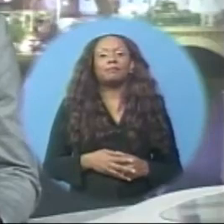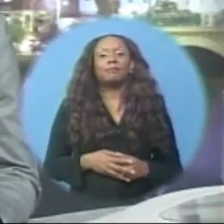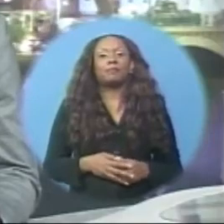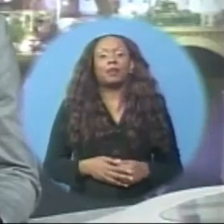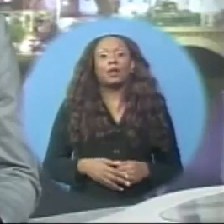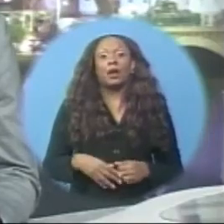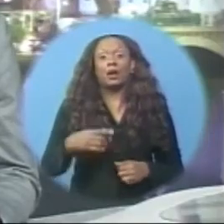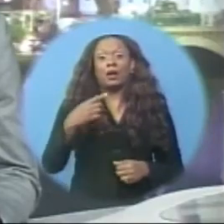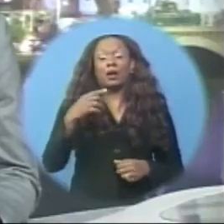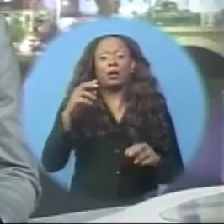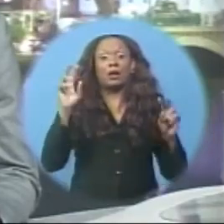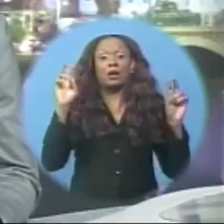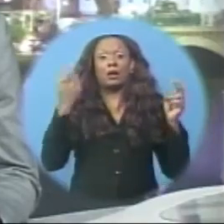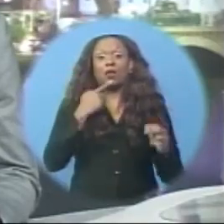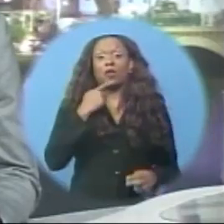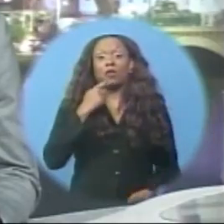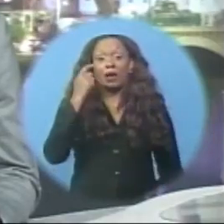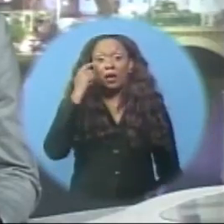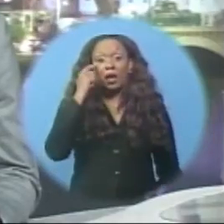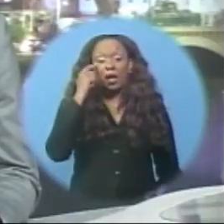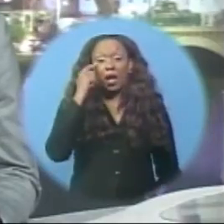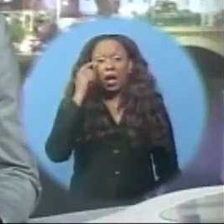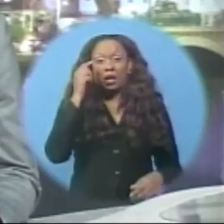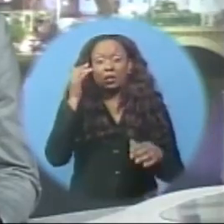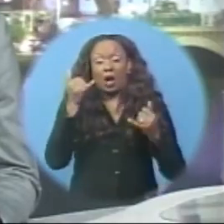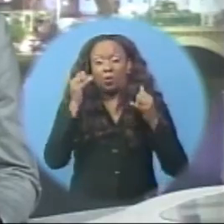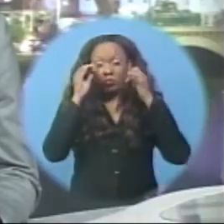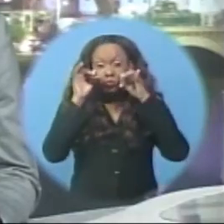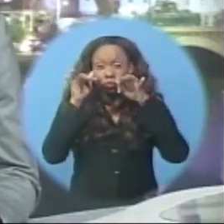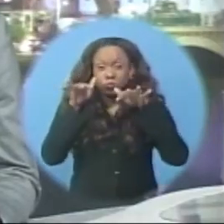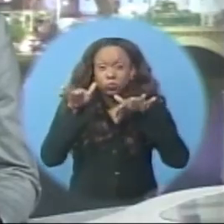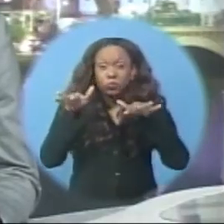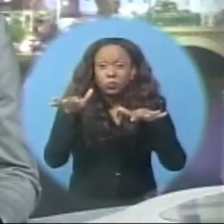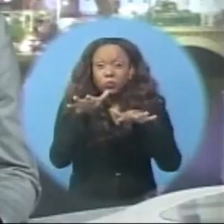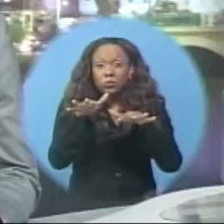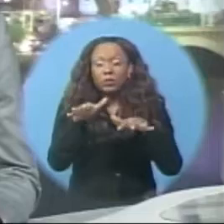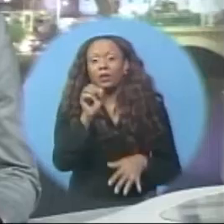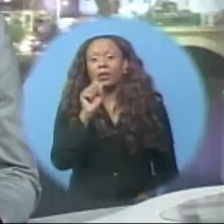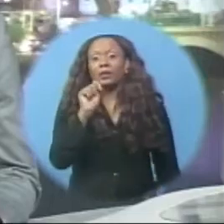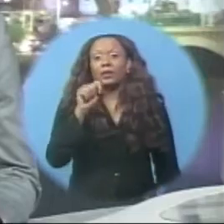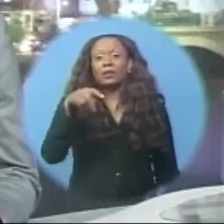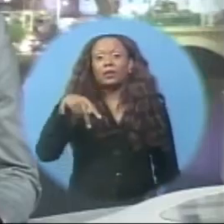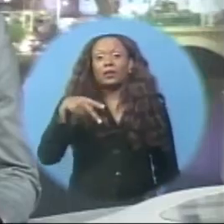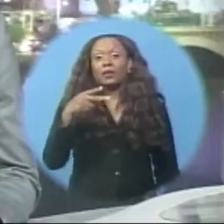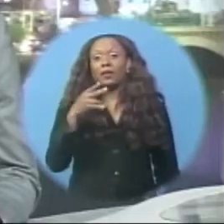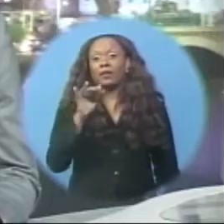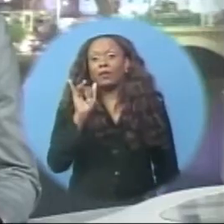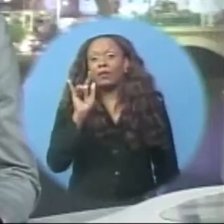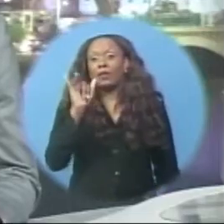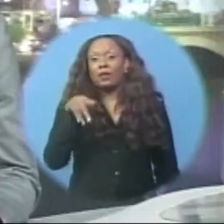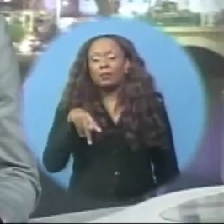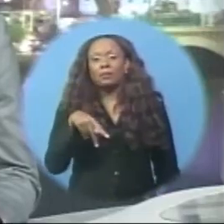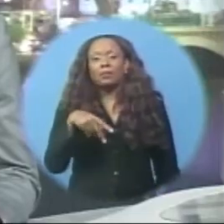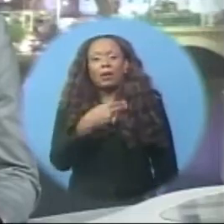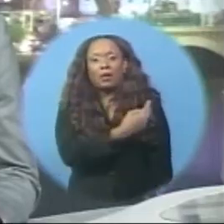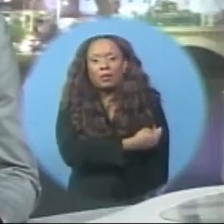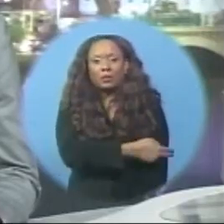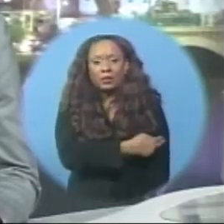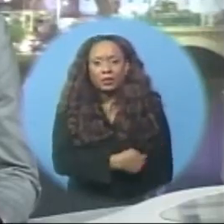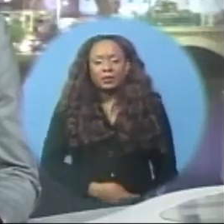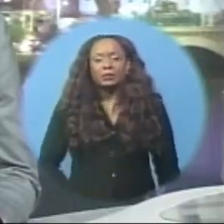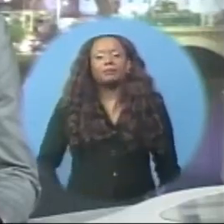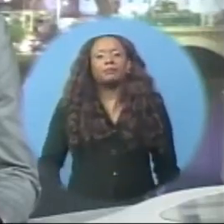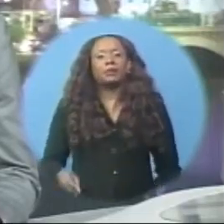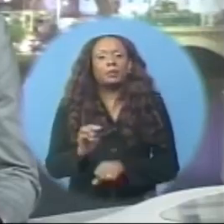an outbreak of conjunctivitis, more commonly known as red eyes, on Ward C2 at the St. Philip District Hospital. As a result,